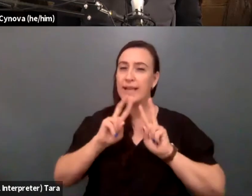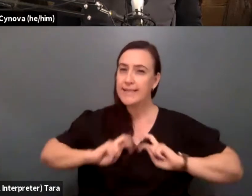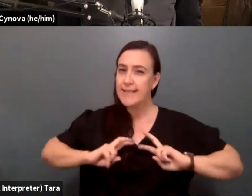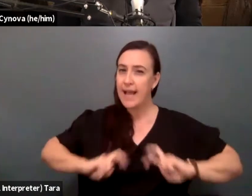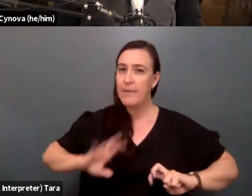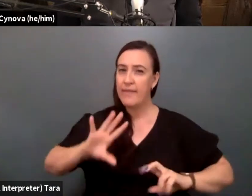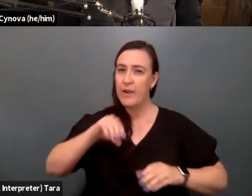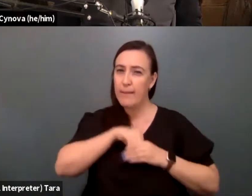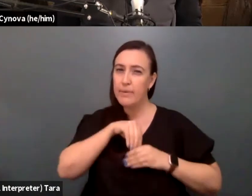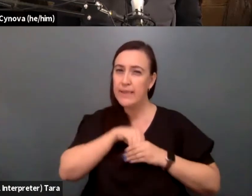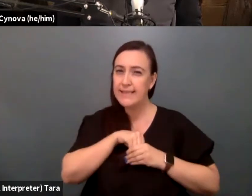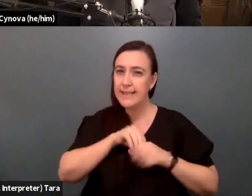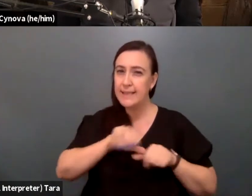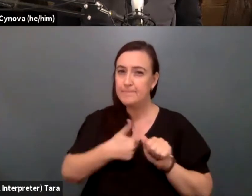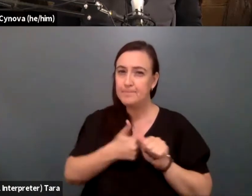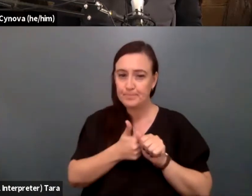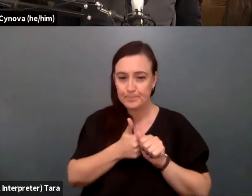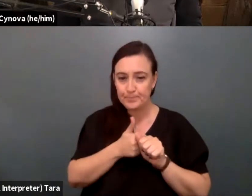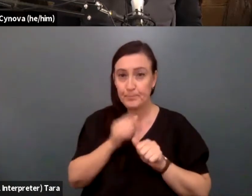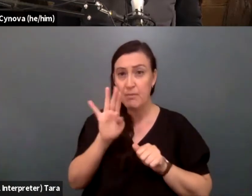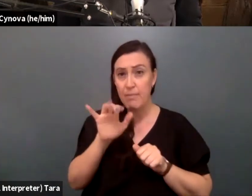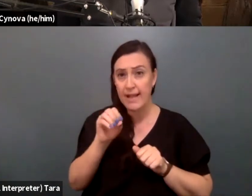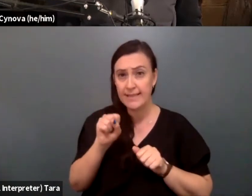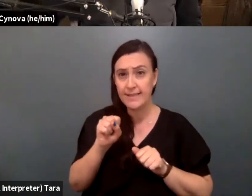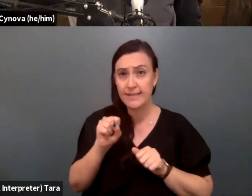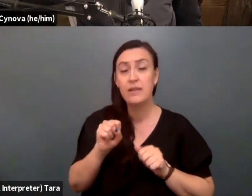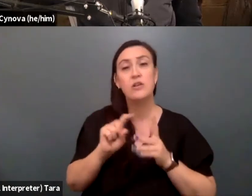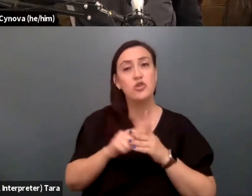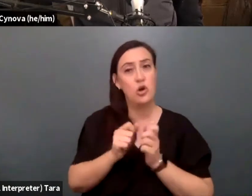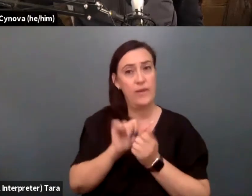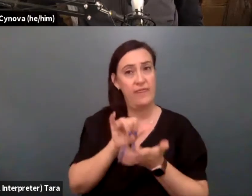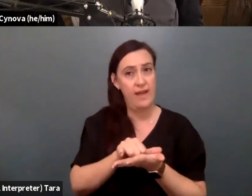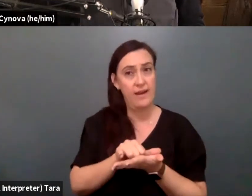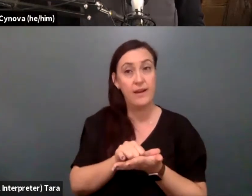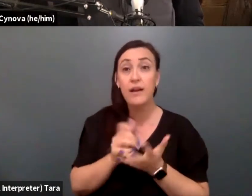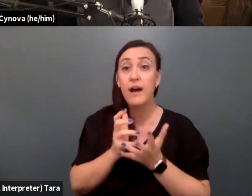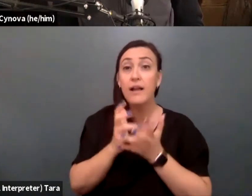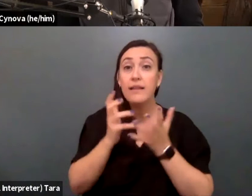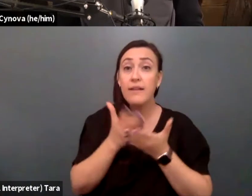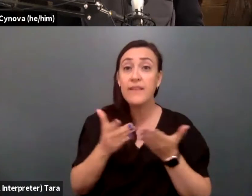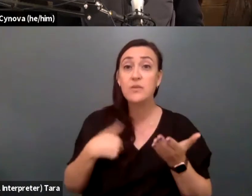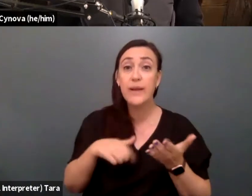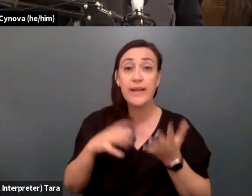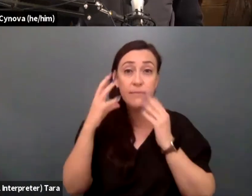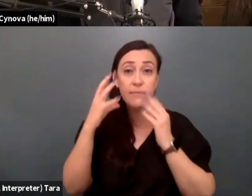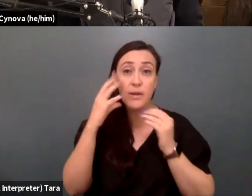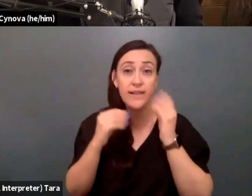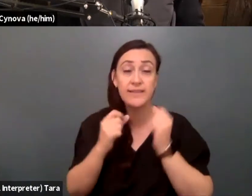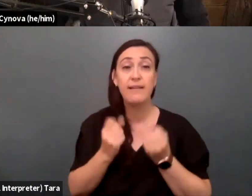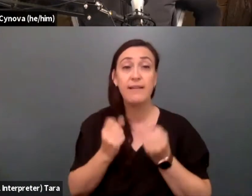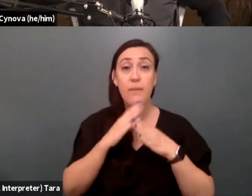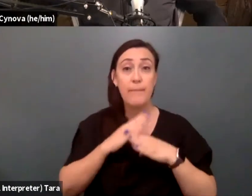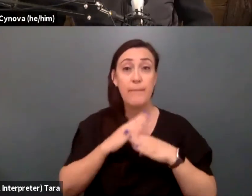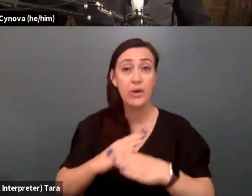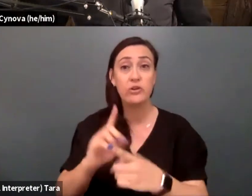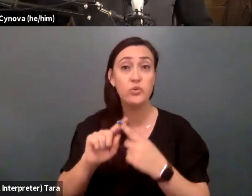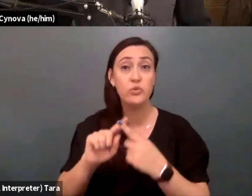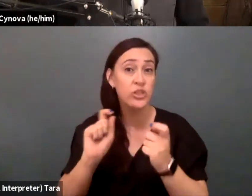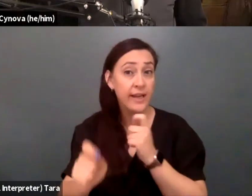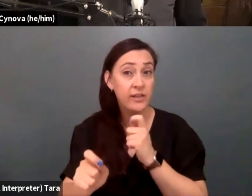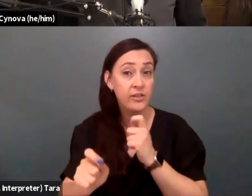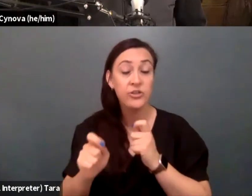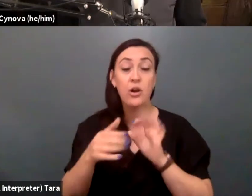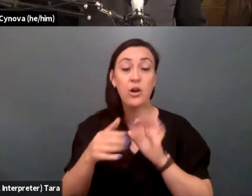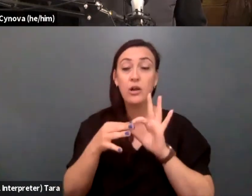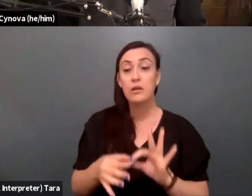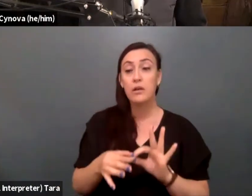and start there. A lot of what we are experiencing, a lot of the barriers to change have to do with